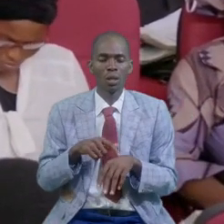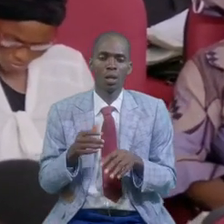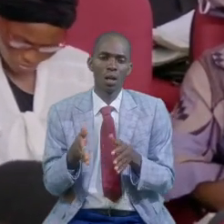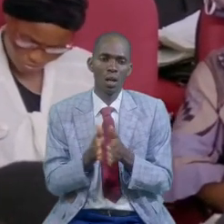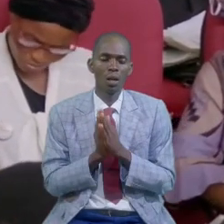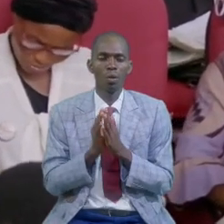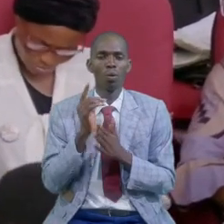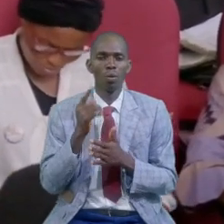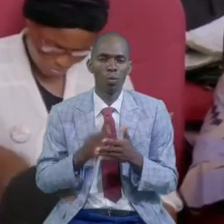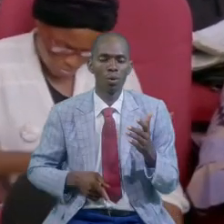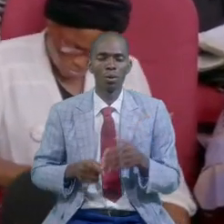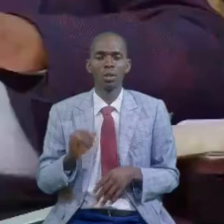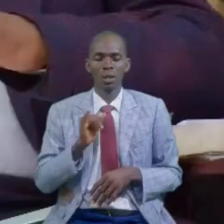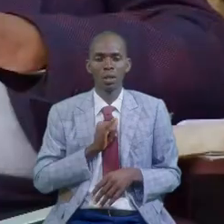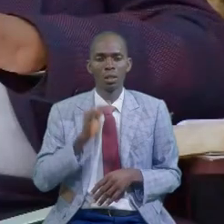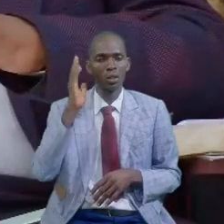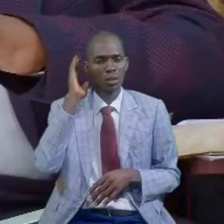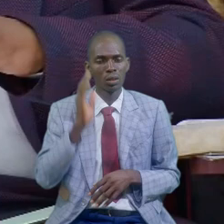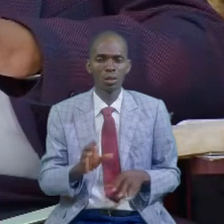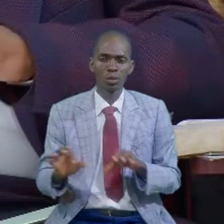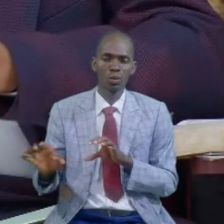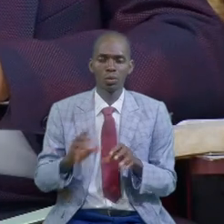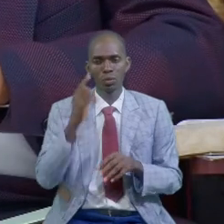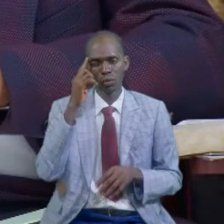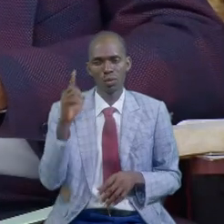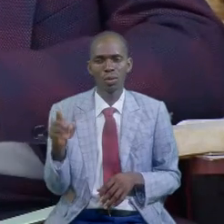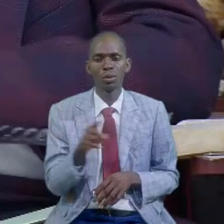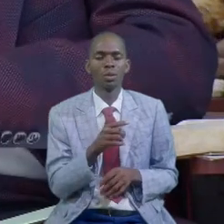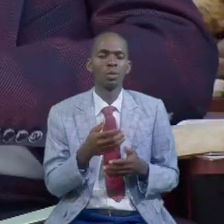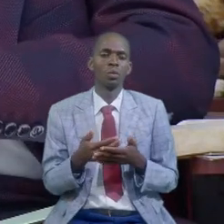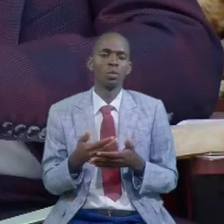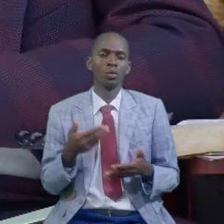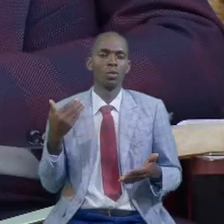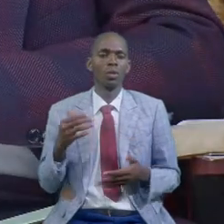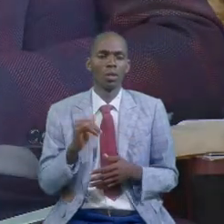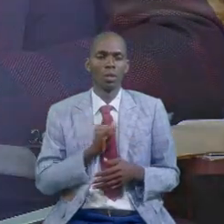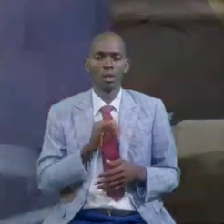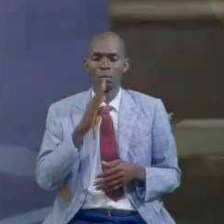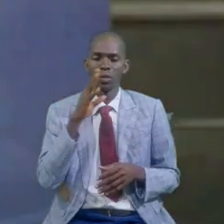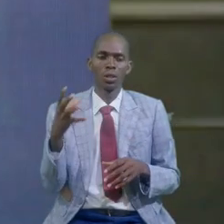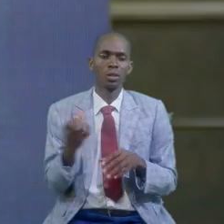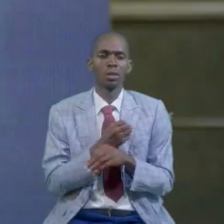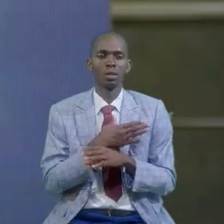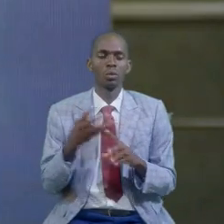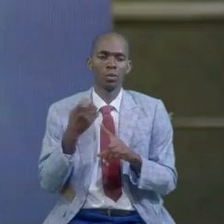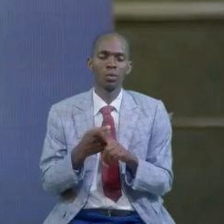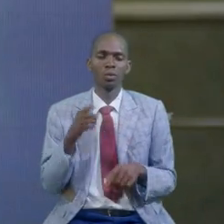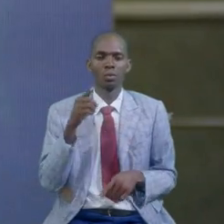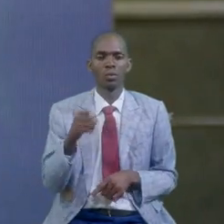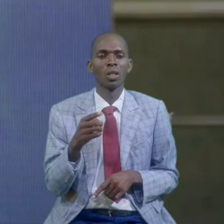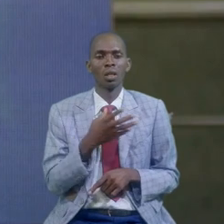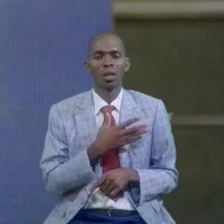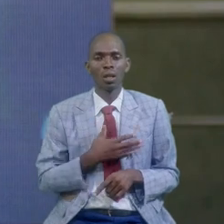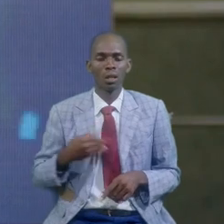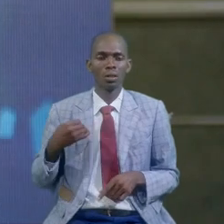what I shall do for thee before I be taken from thee. And